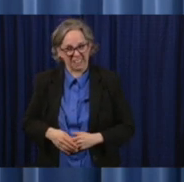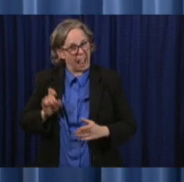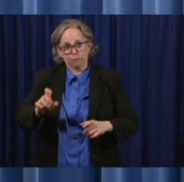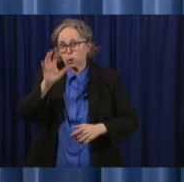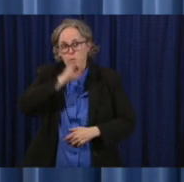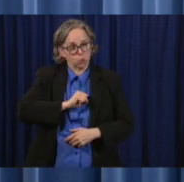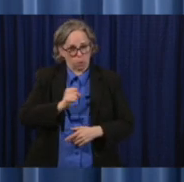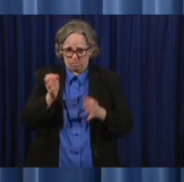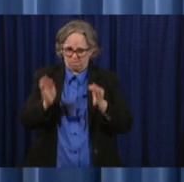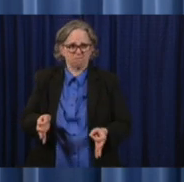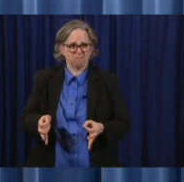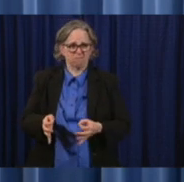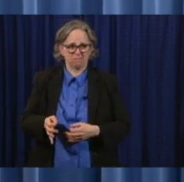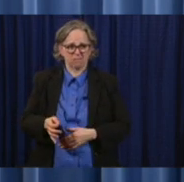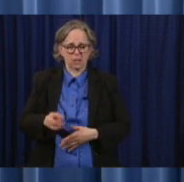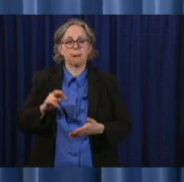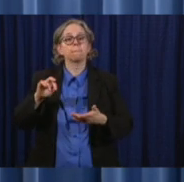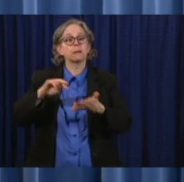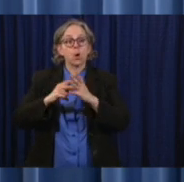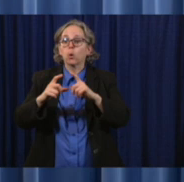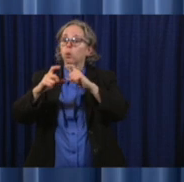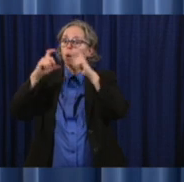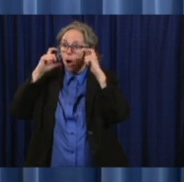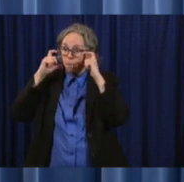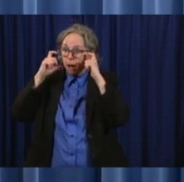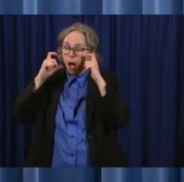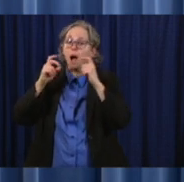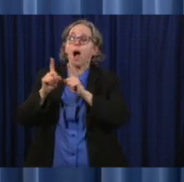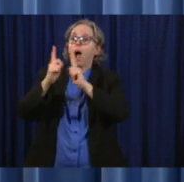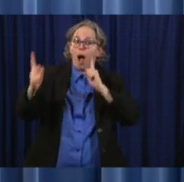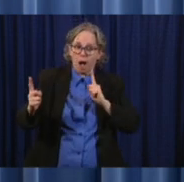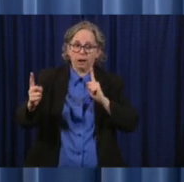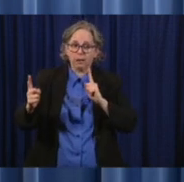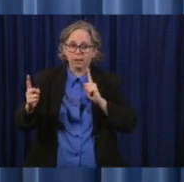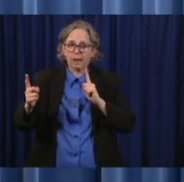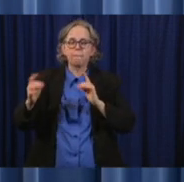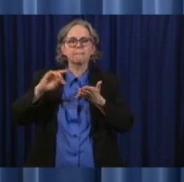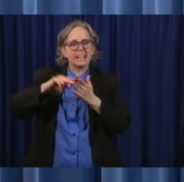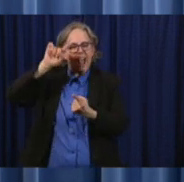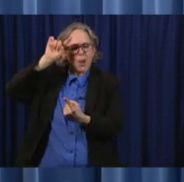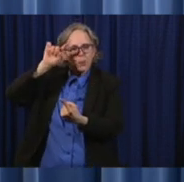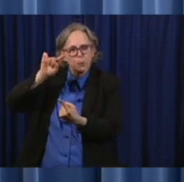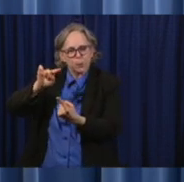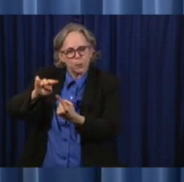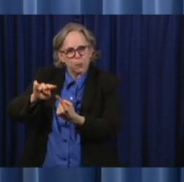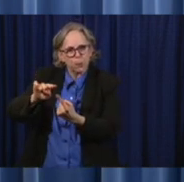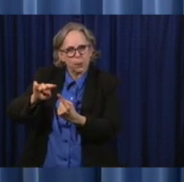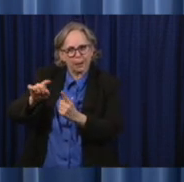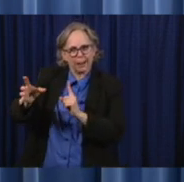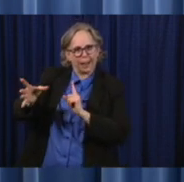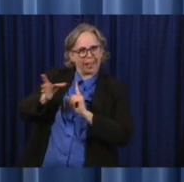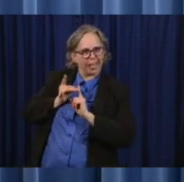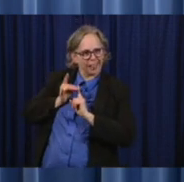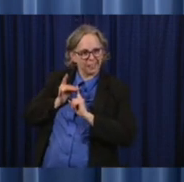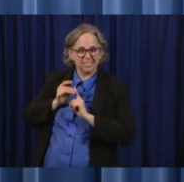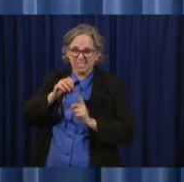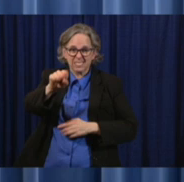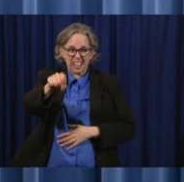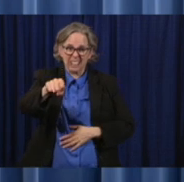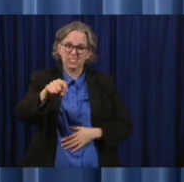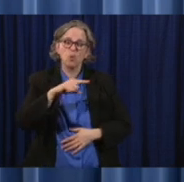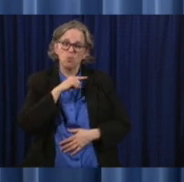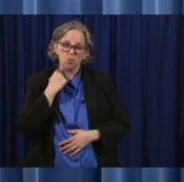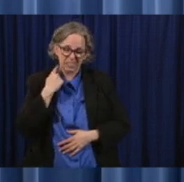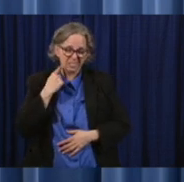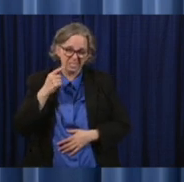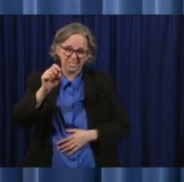you will reduce the risk. So, yeah, it's a risk. And as we move forward, if